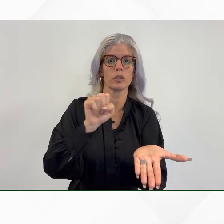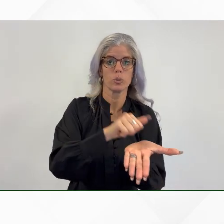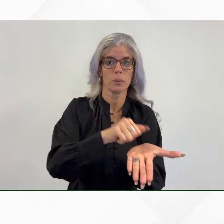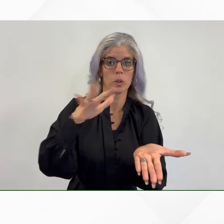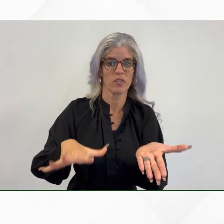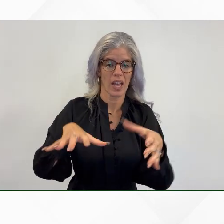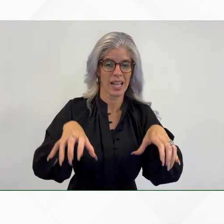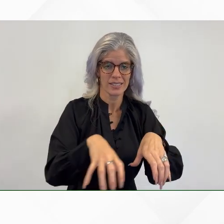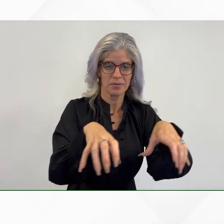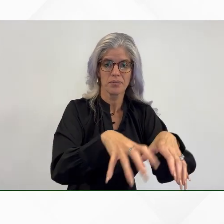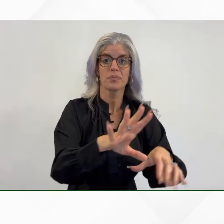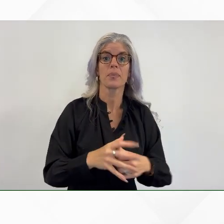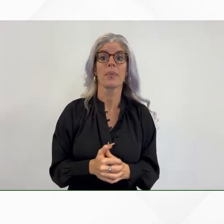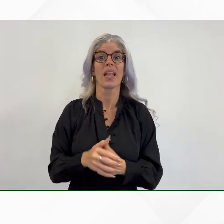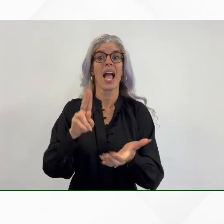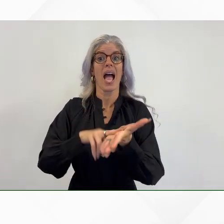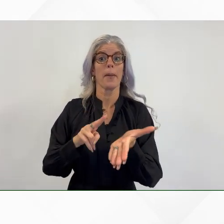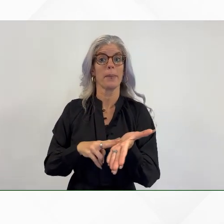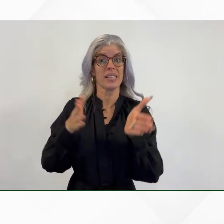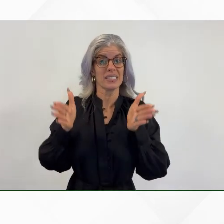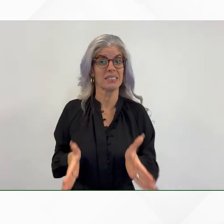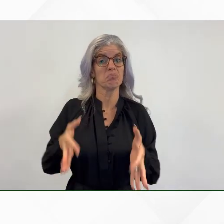in your Category A projects.